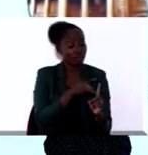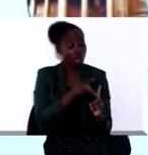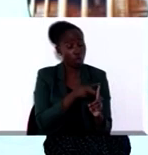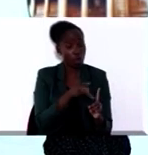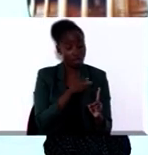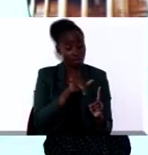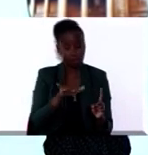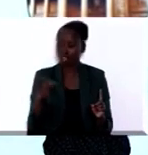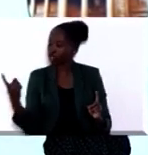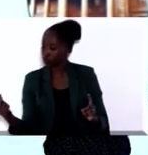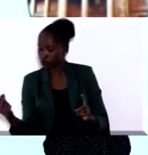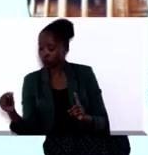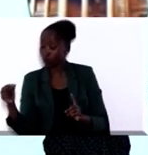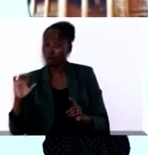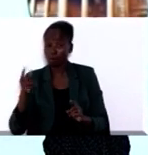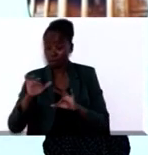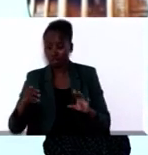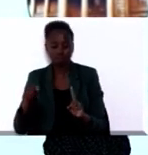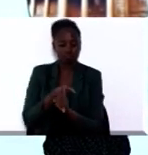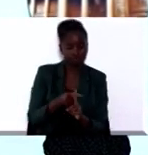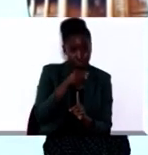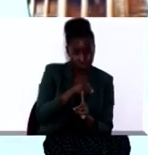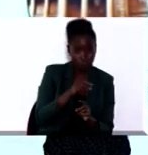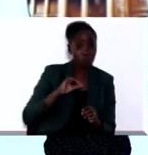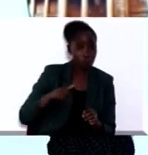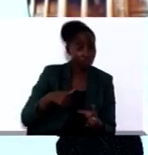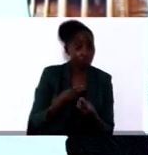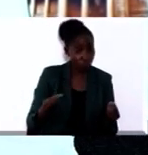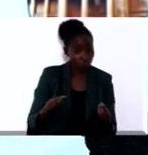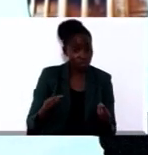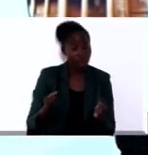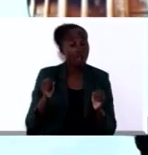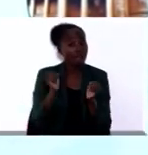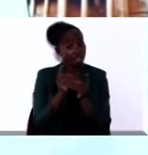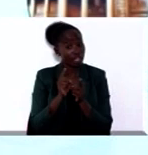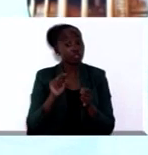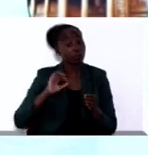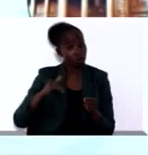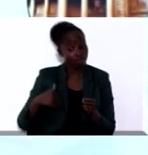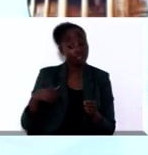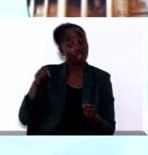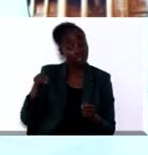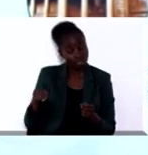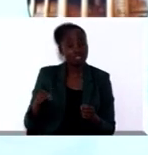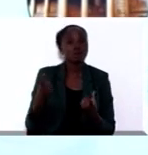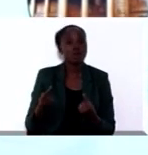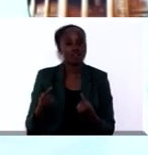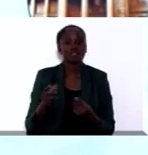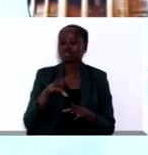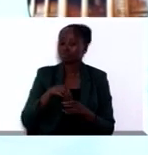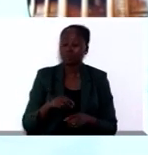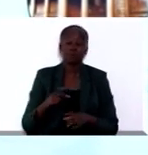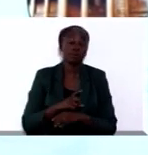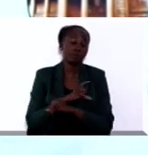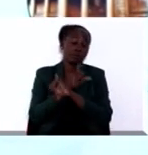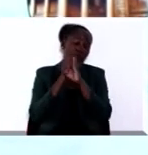perpetrated against women and children, particularly against women, is part of the major scourge,